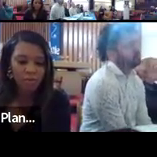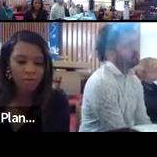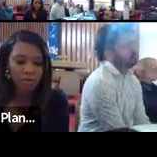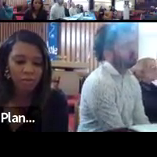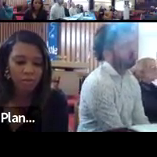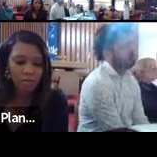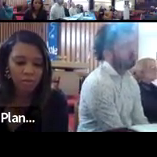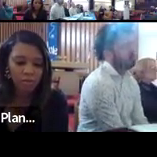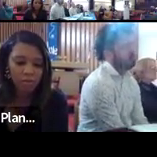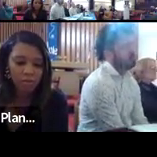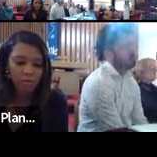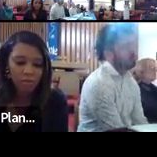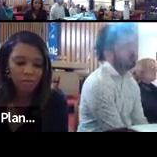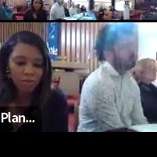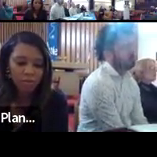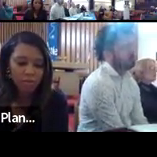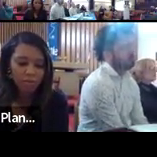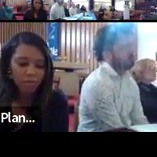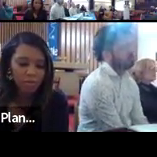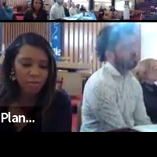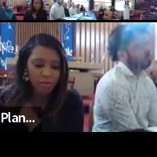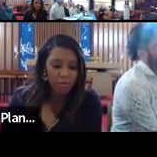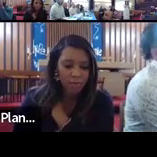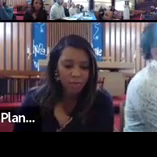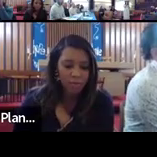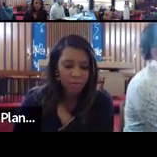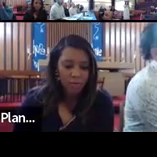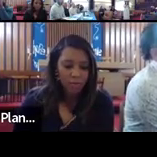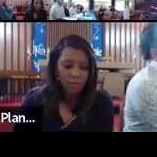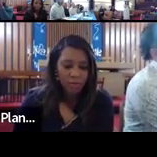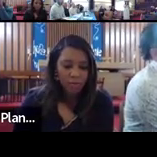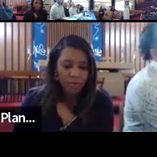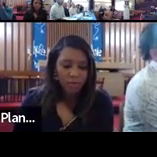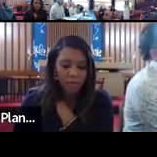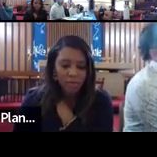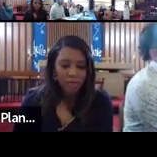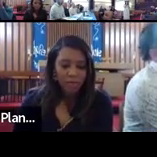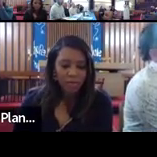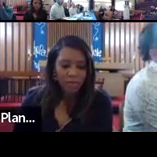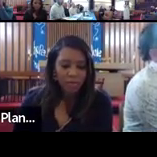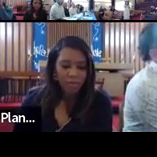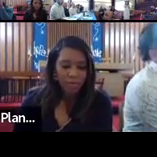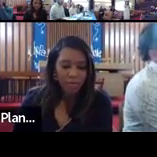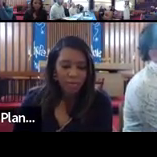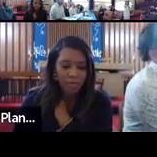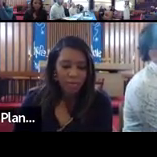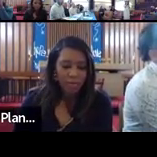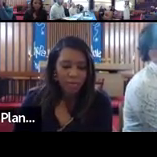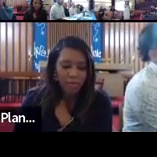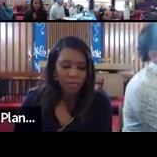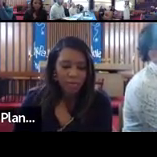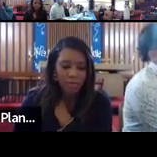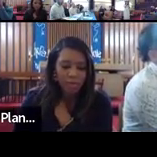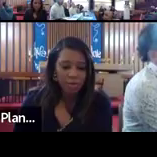whether families feel connected and supported, and whether the community is a place where people can stay and thrive. My involvement in